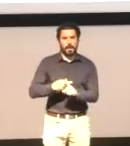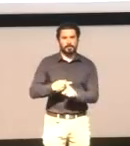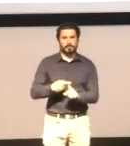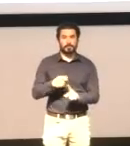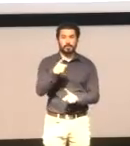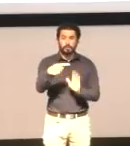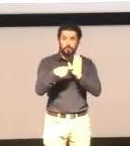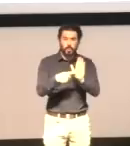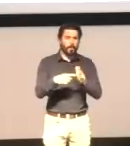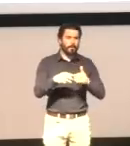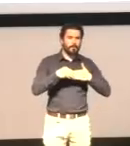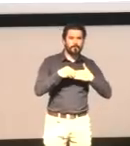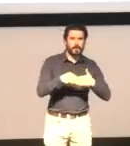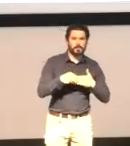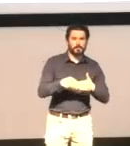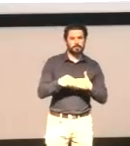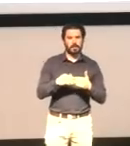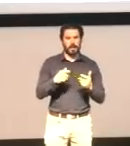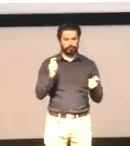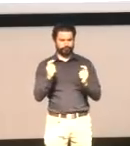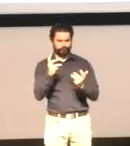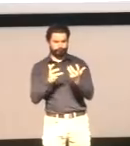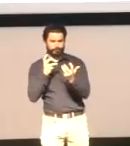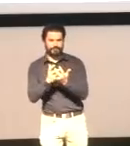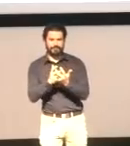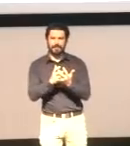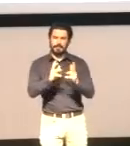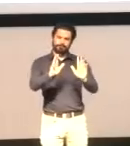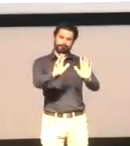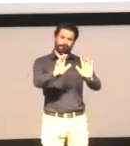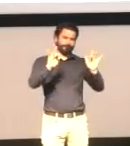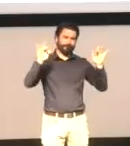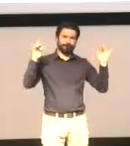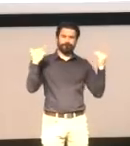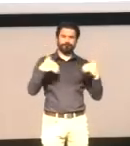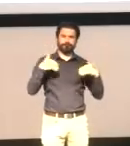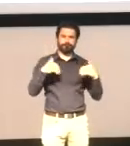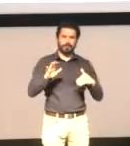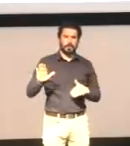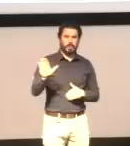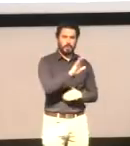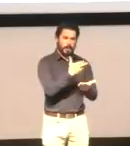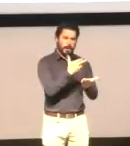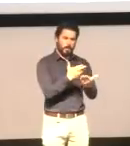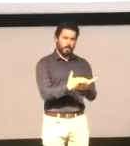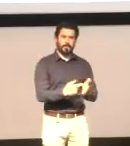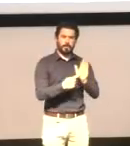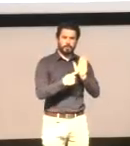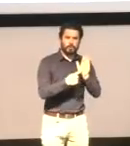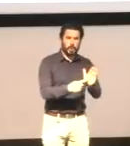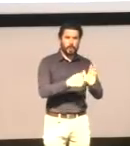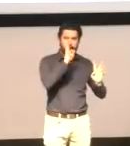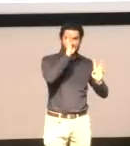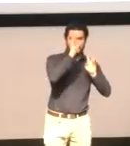flexible, adaptable, and have shined with the tremendous examples of both innovation and